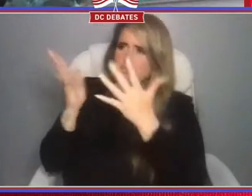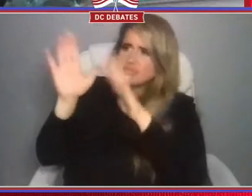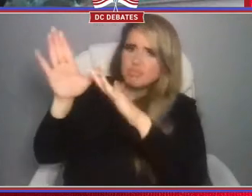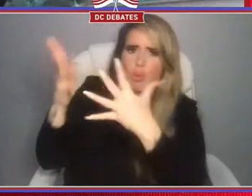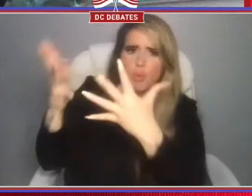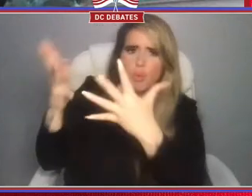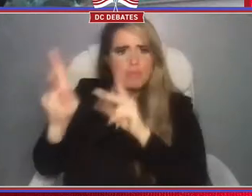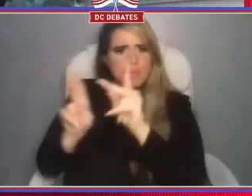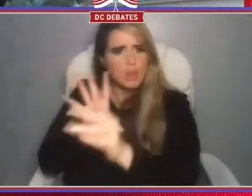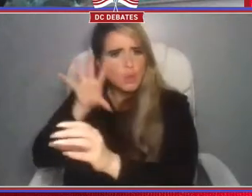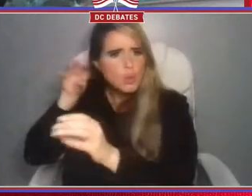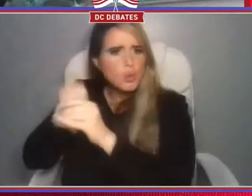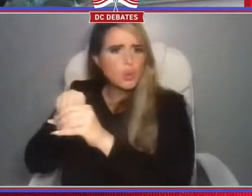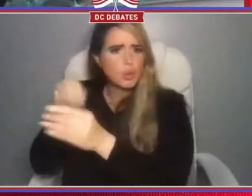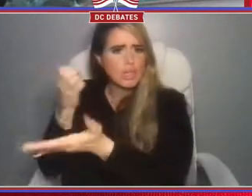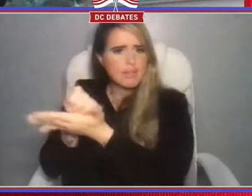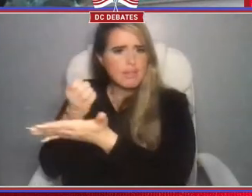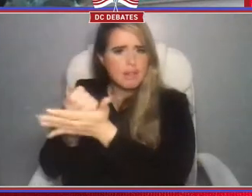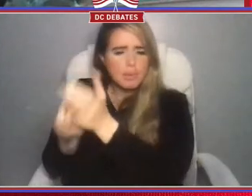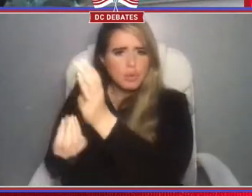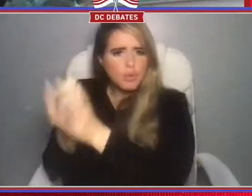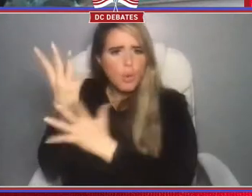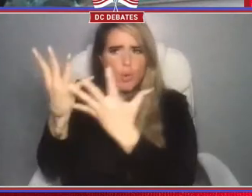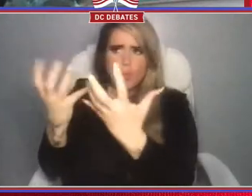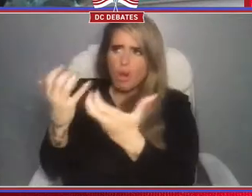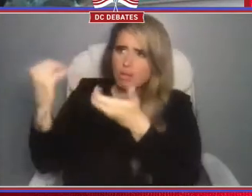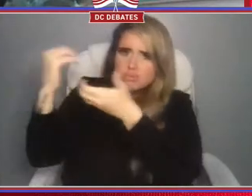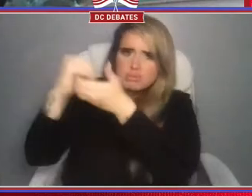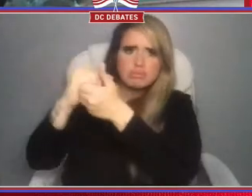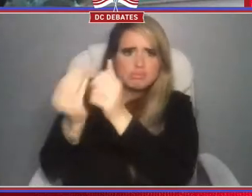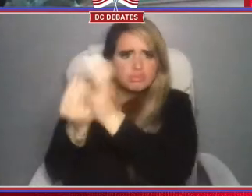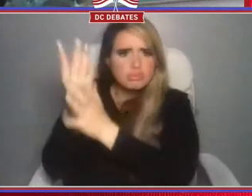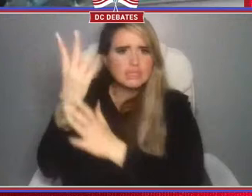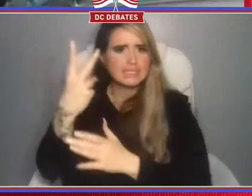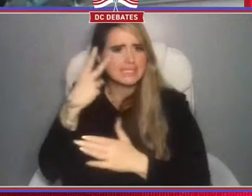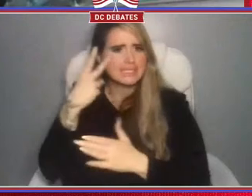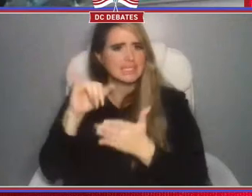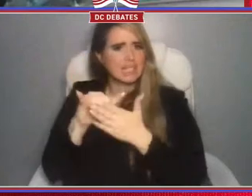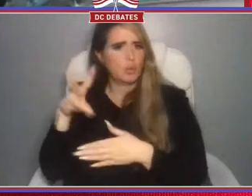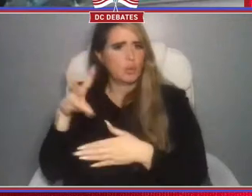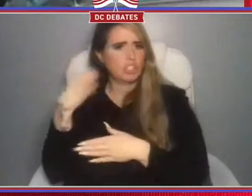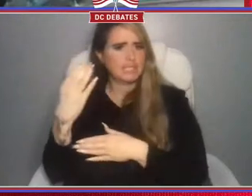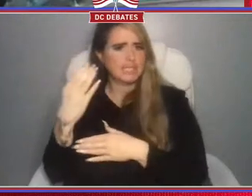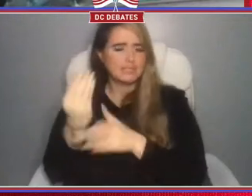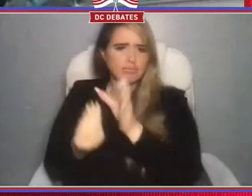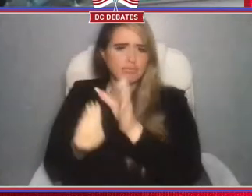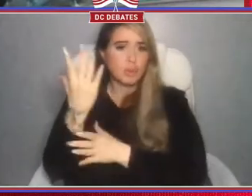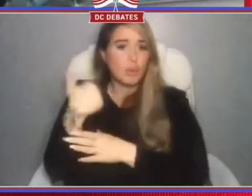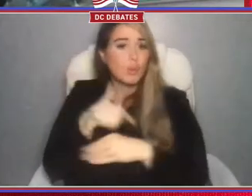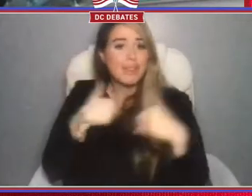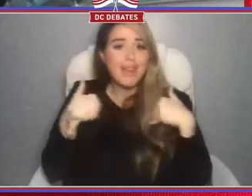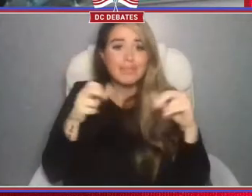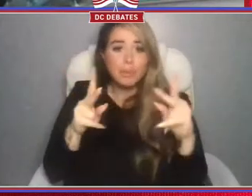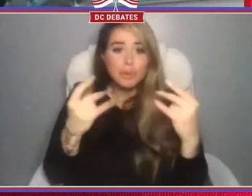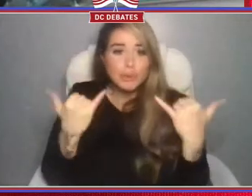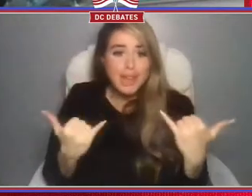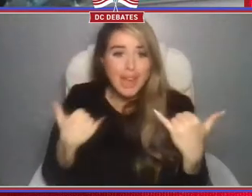economic growth and just basic city service here in Washington, D.C. We have an opportunity to get it right now. We've had 8 years